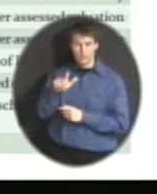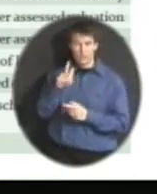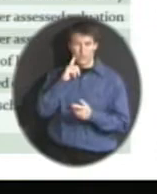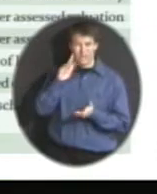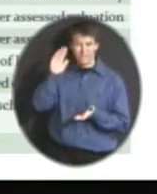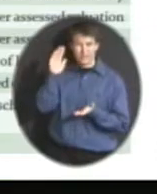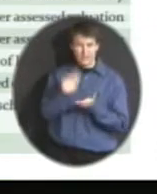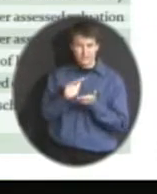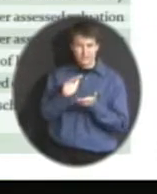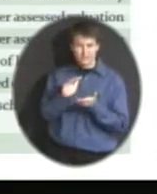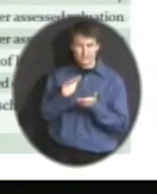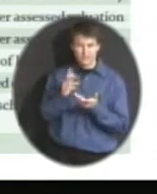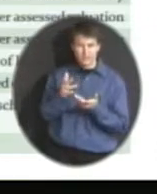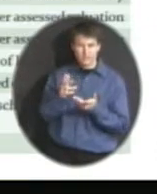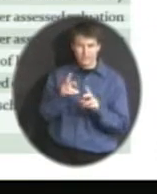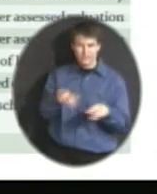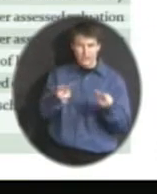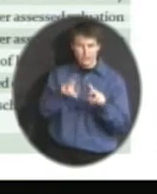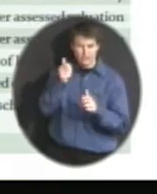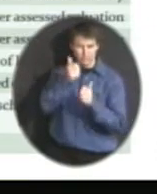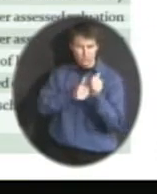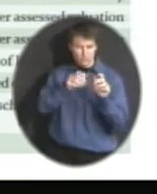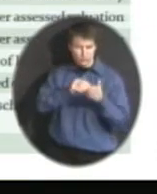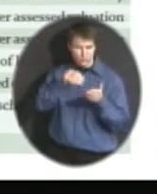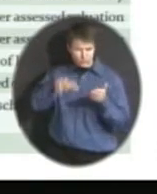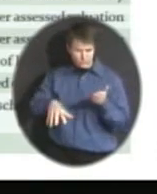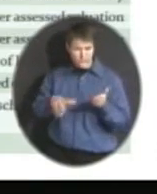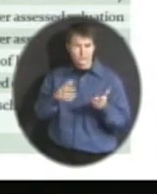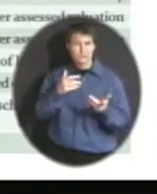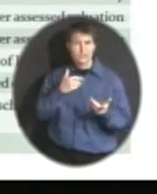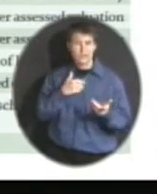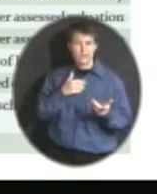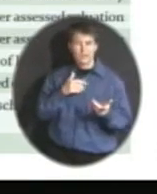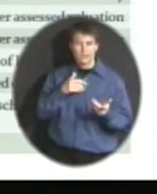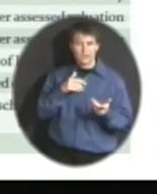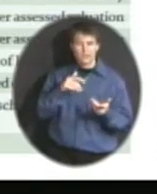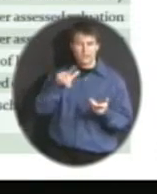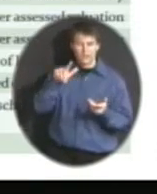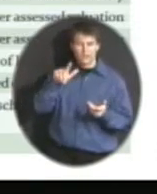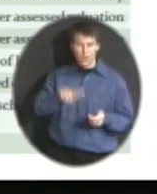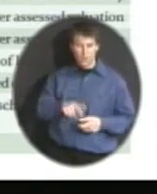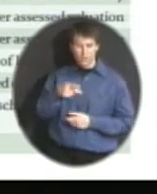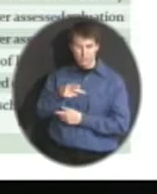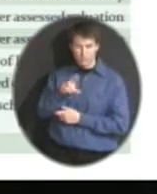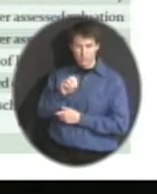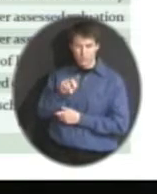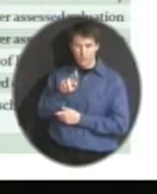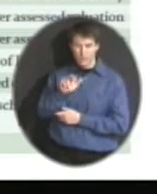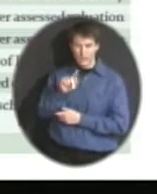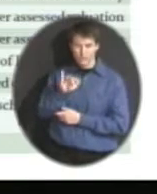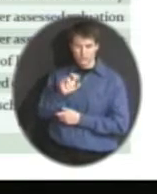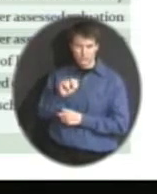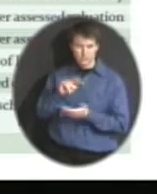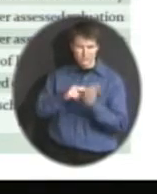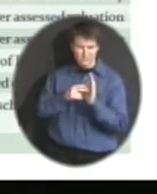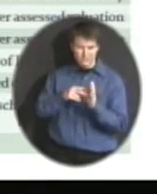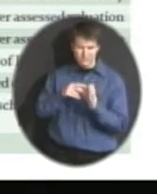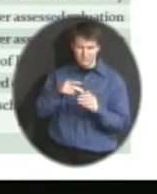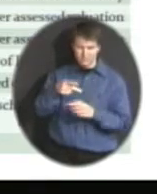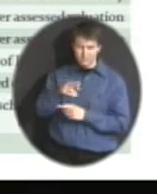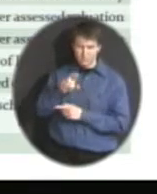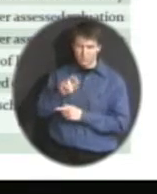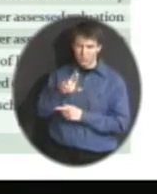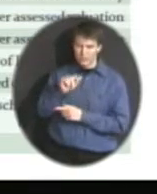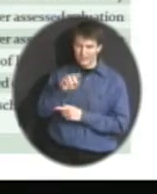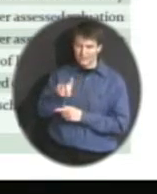pupil and a lower proration factor in the formula. They're prorating us at a lower percentage,